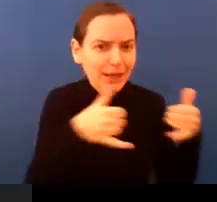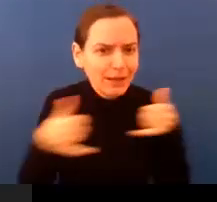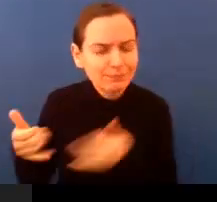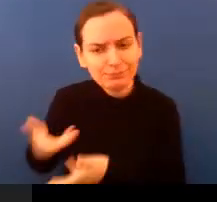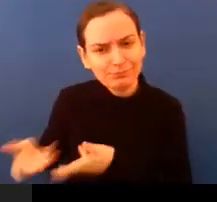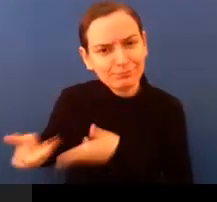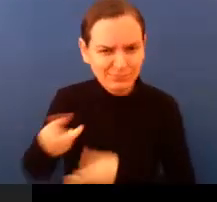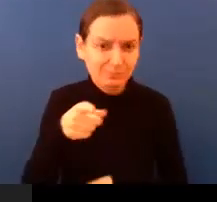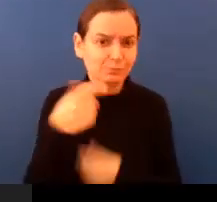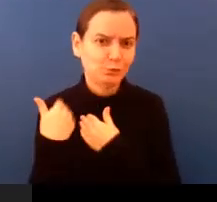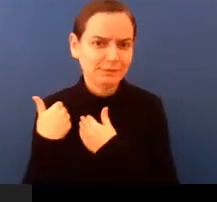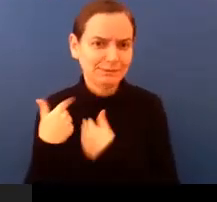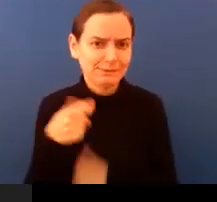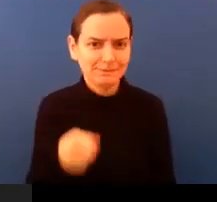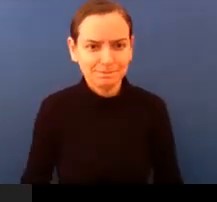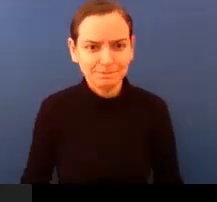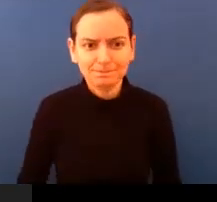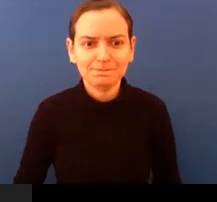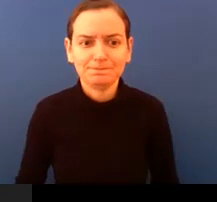dog and playtime.